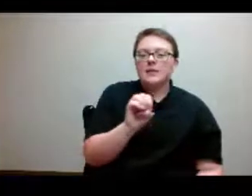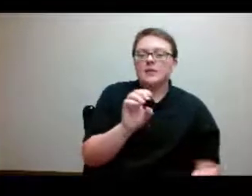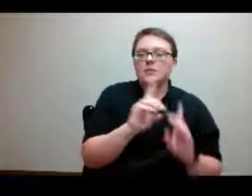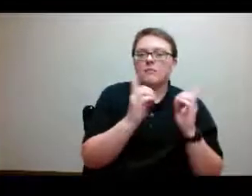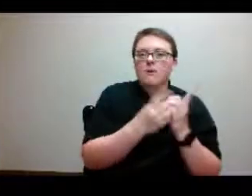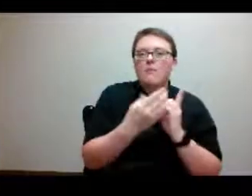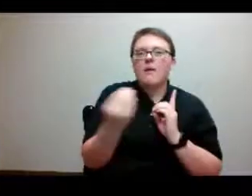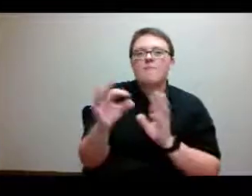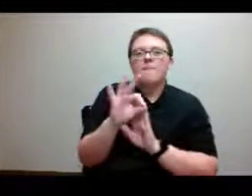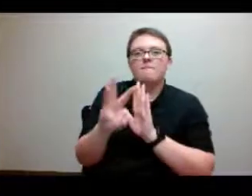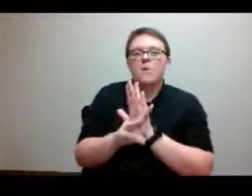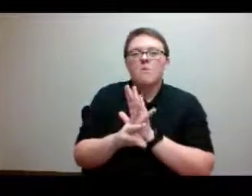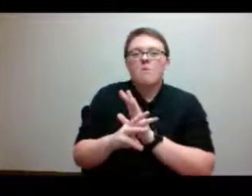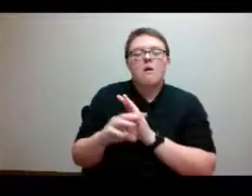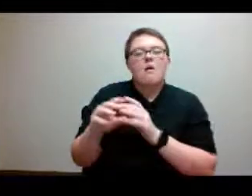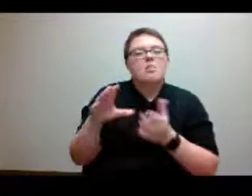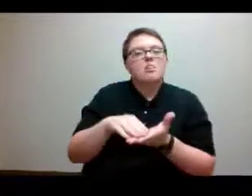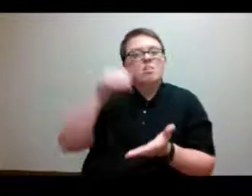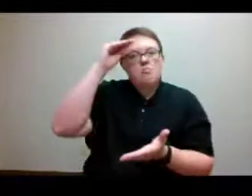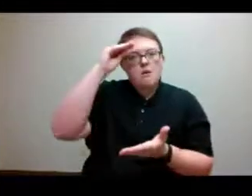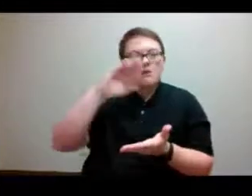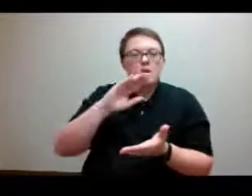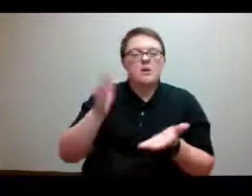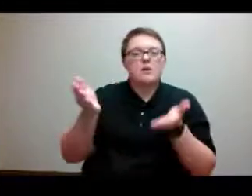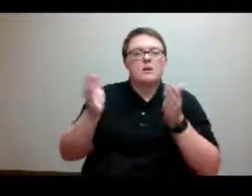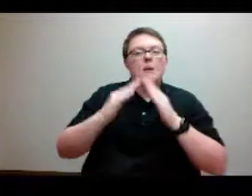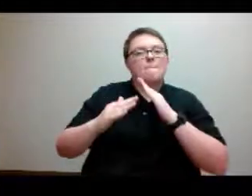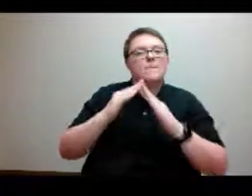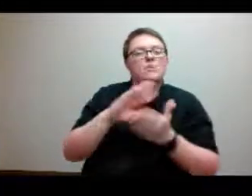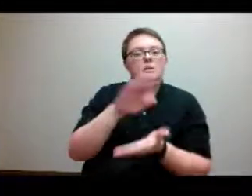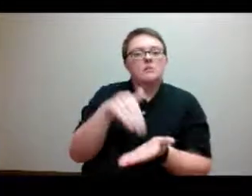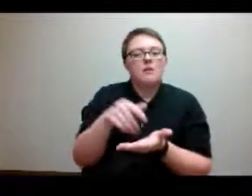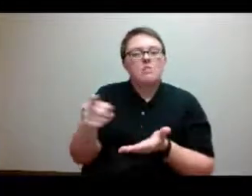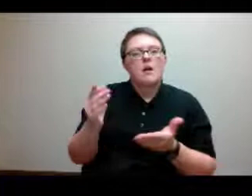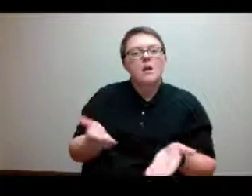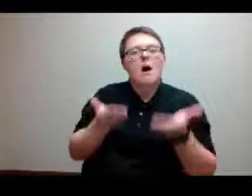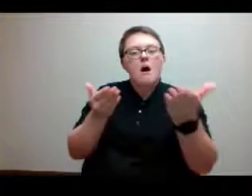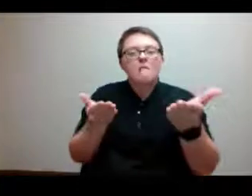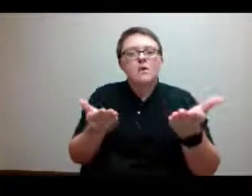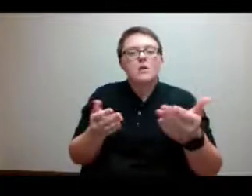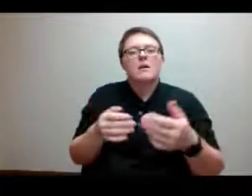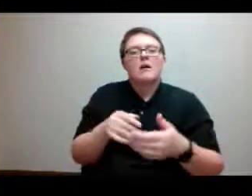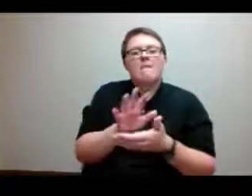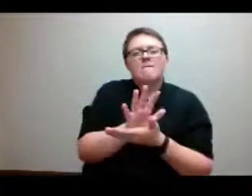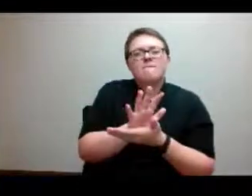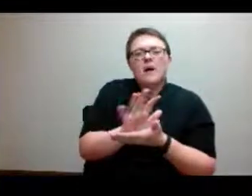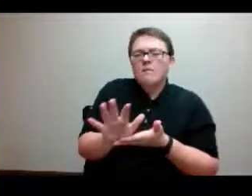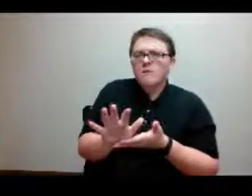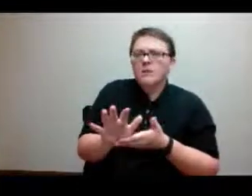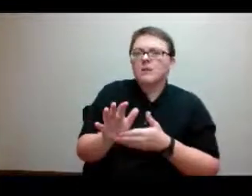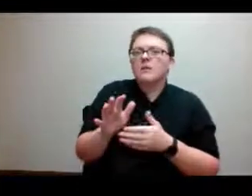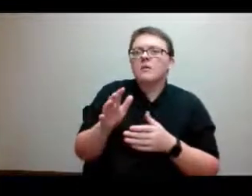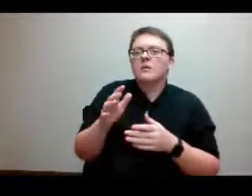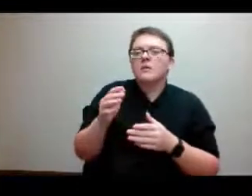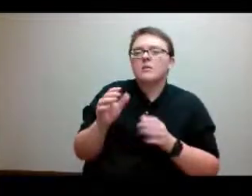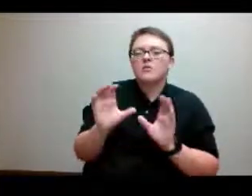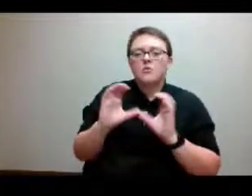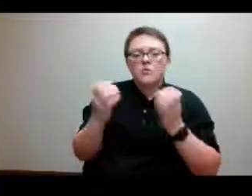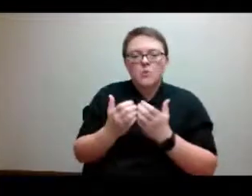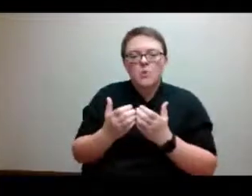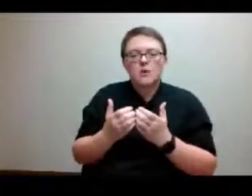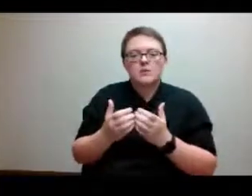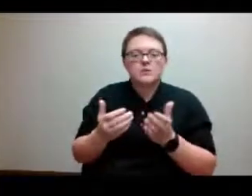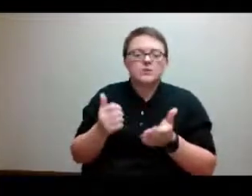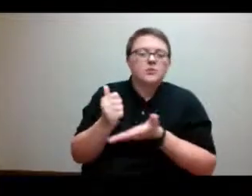Learning Center, where they offered a 5-week medical terminology course to 52 high school students as part of the Pathways to Healthway Science